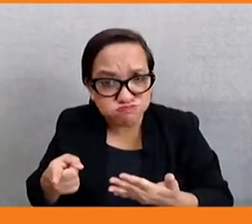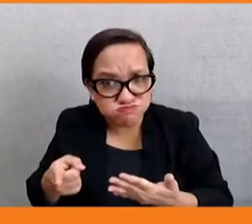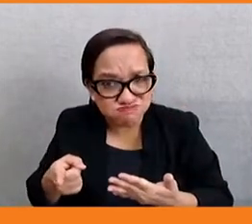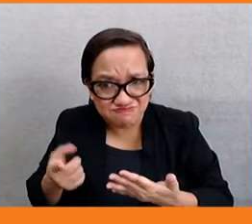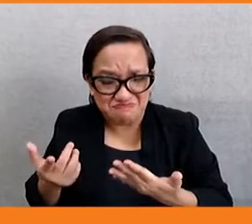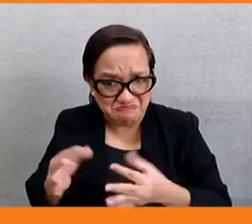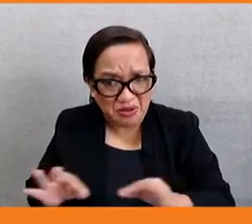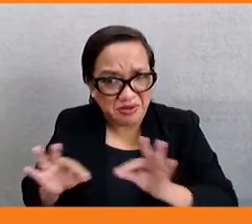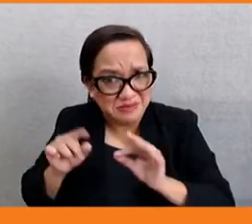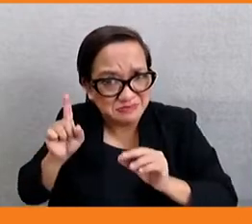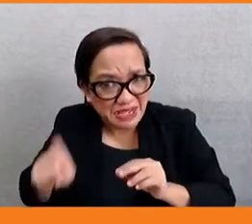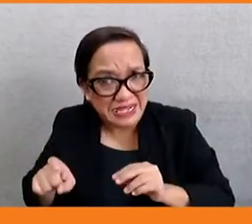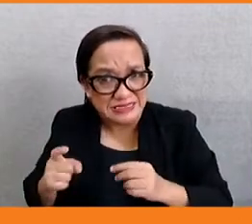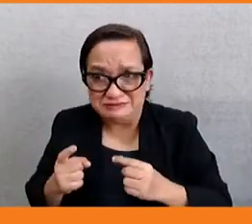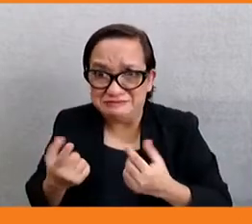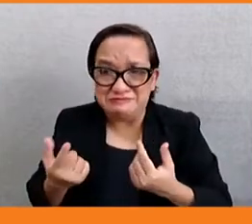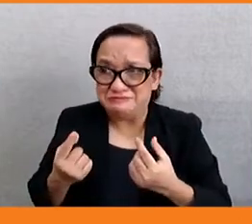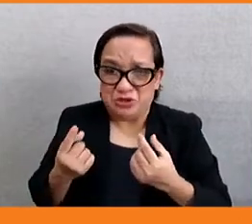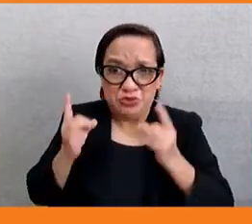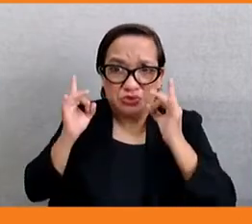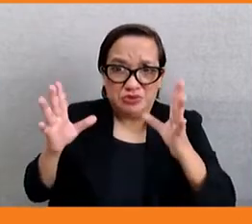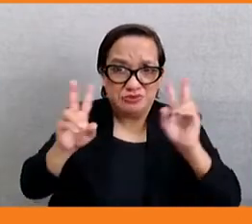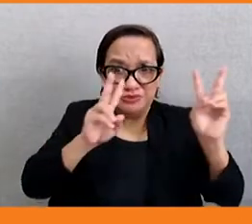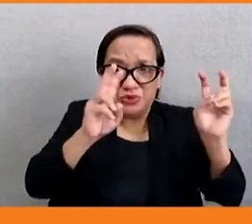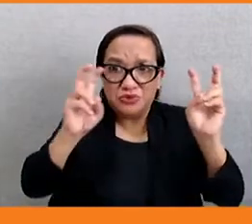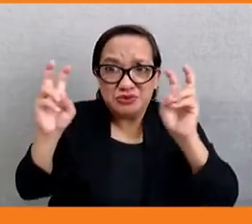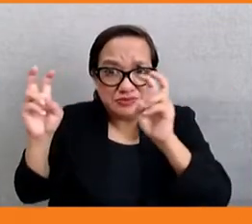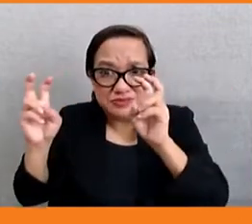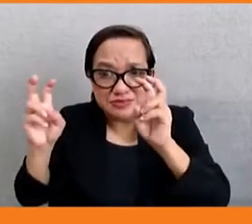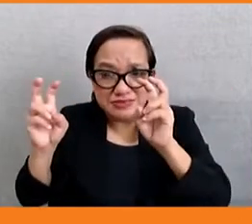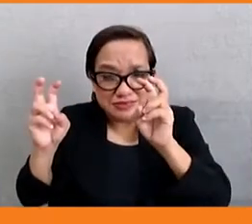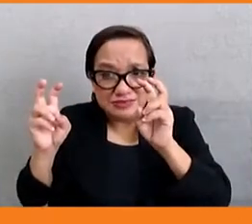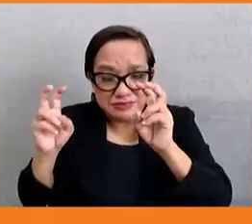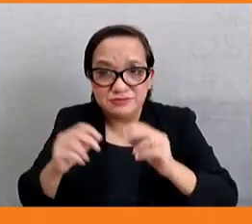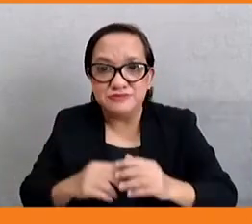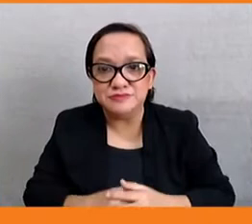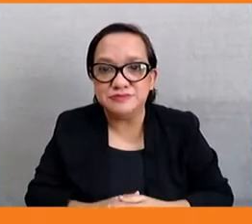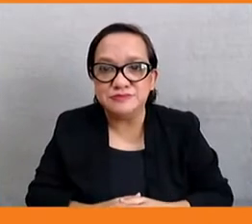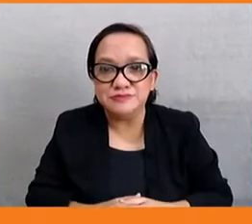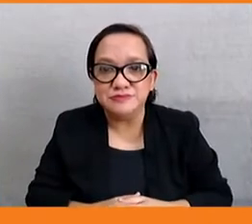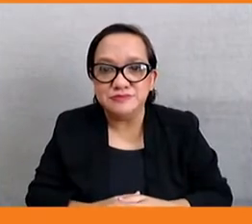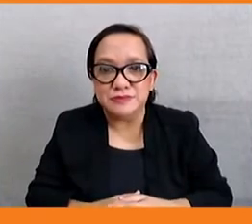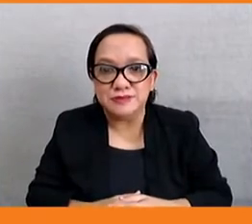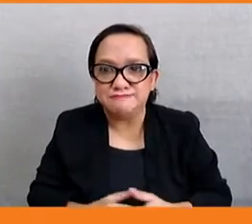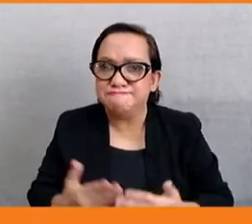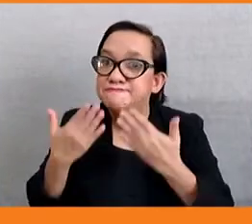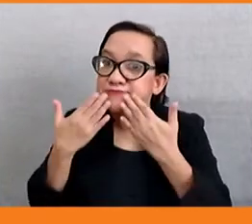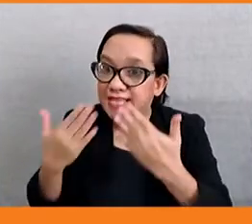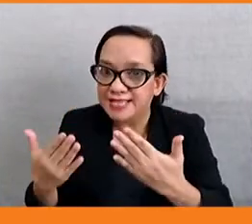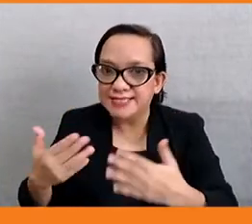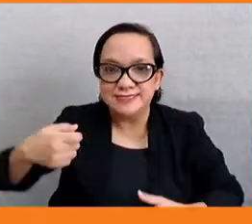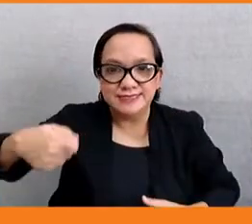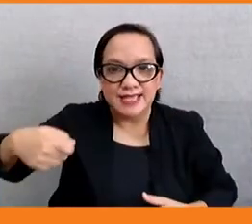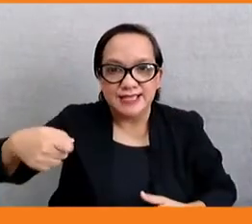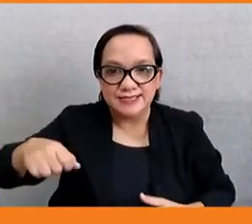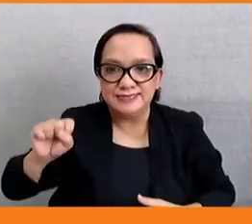it at the same time. Thank you. Thank you, Mr. President. And thank you, Stevie, for your question. The third question